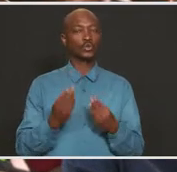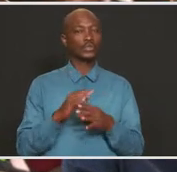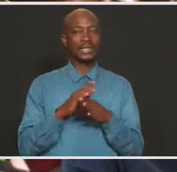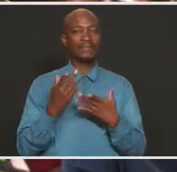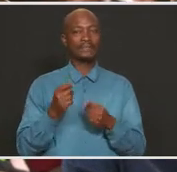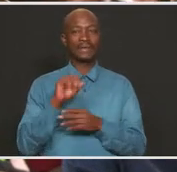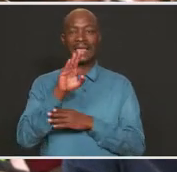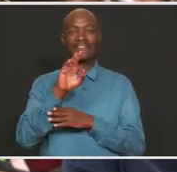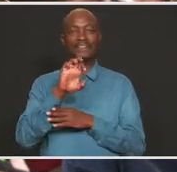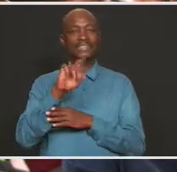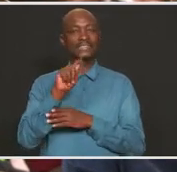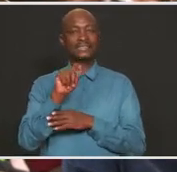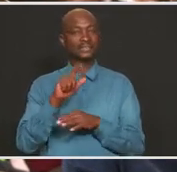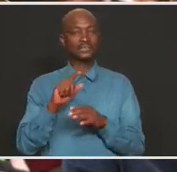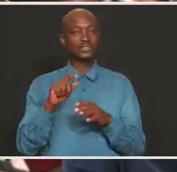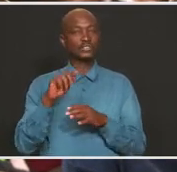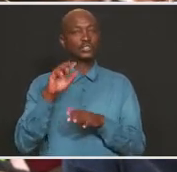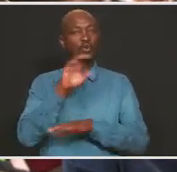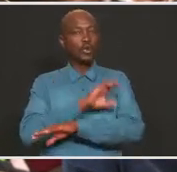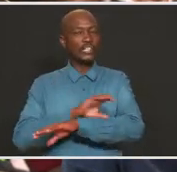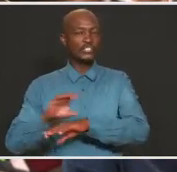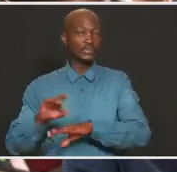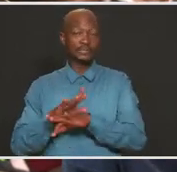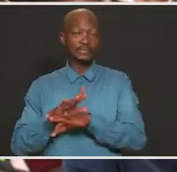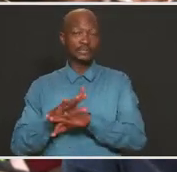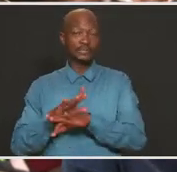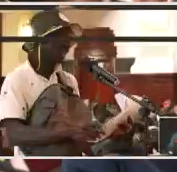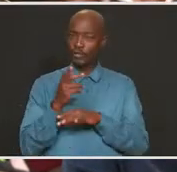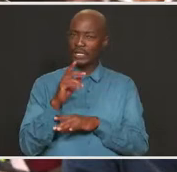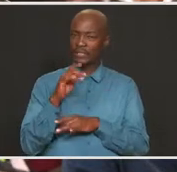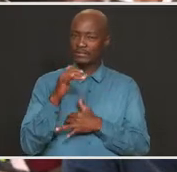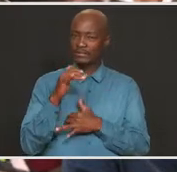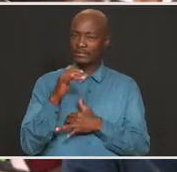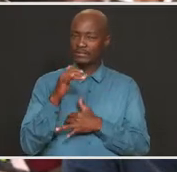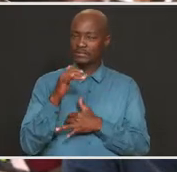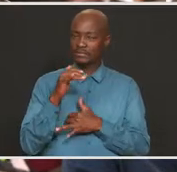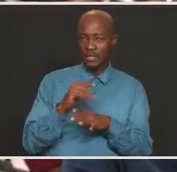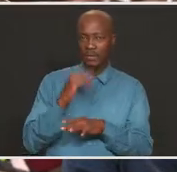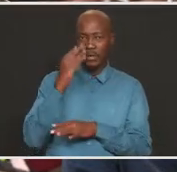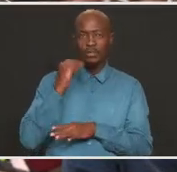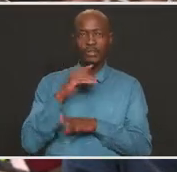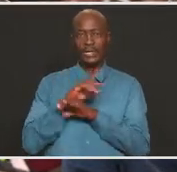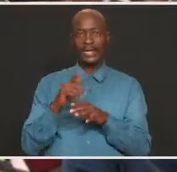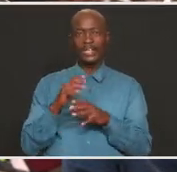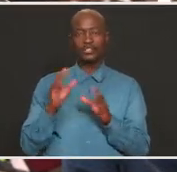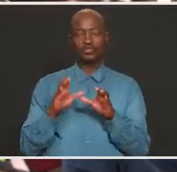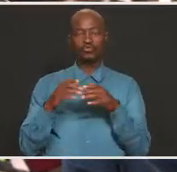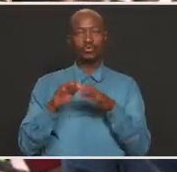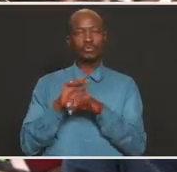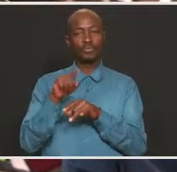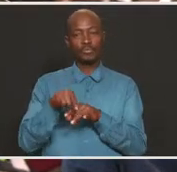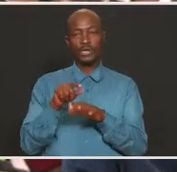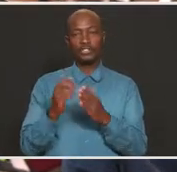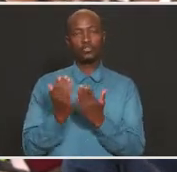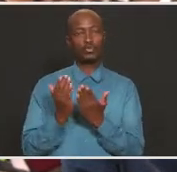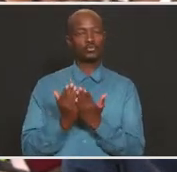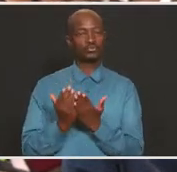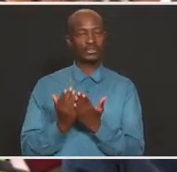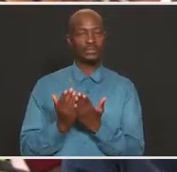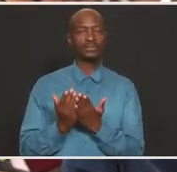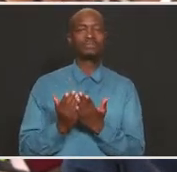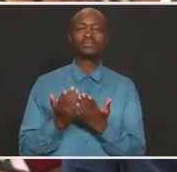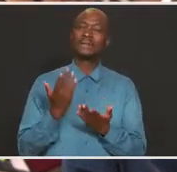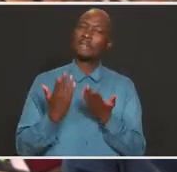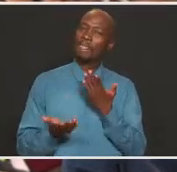fet colleges so maybe if we can also check in terms of the age group of our kids at the school maybe